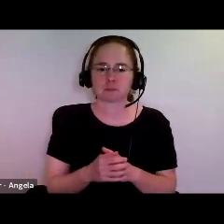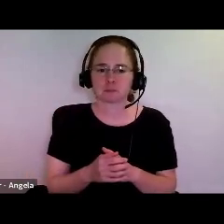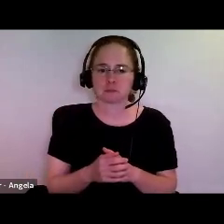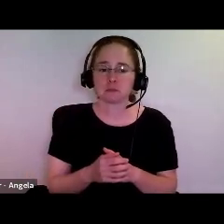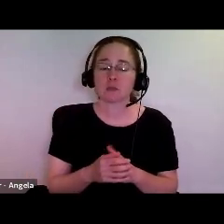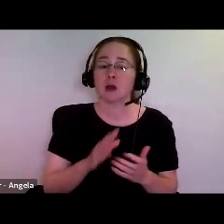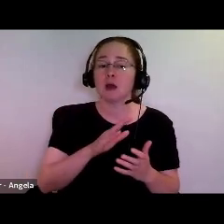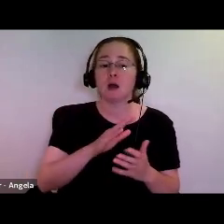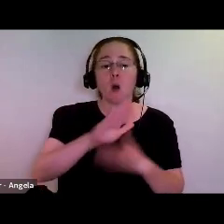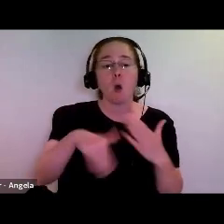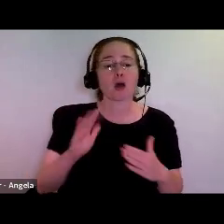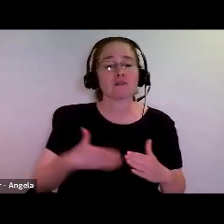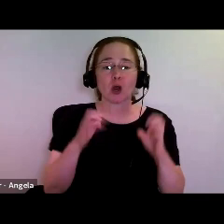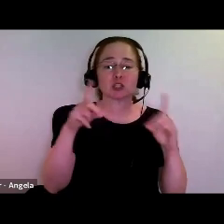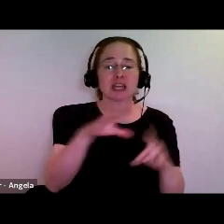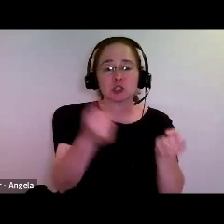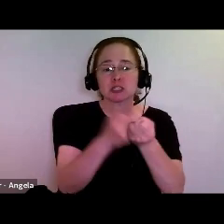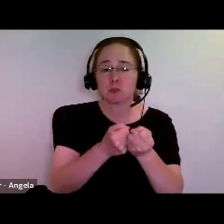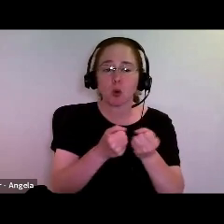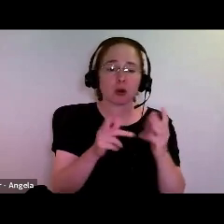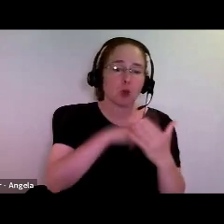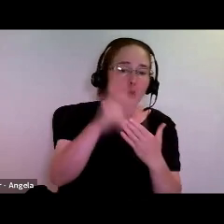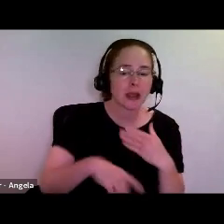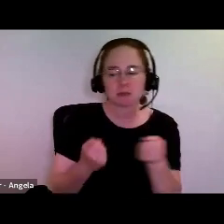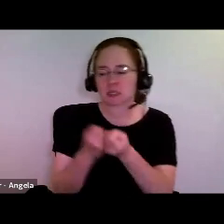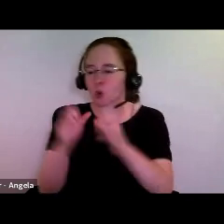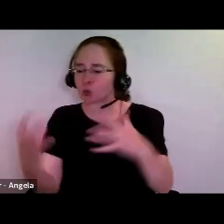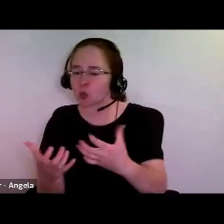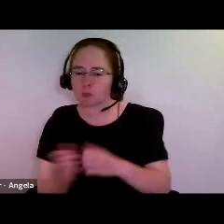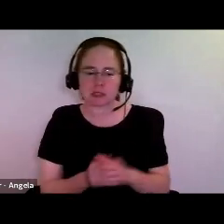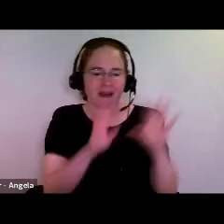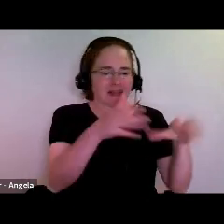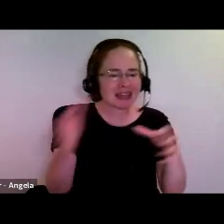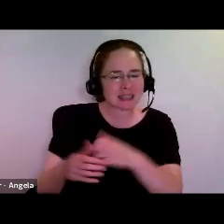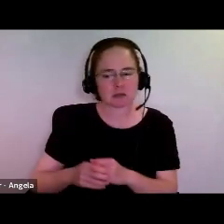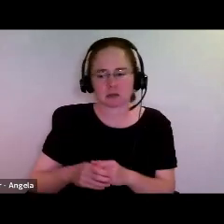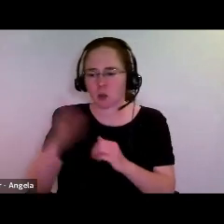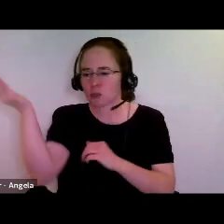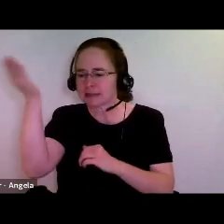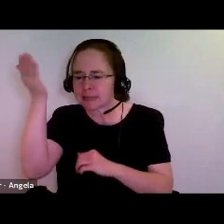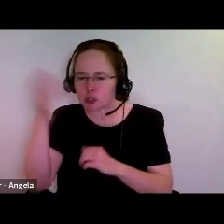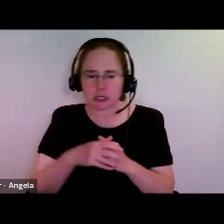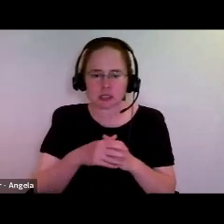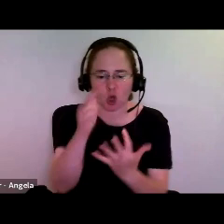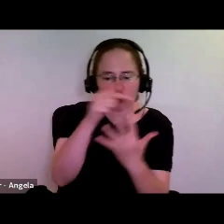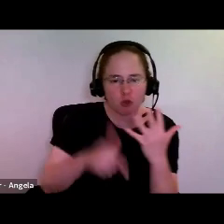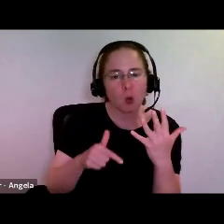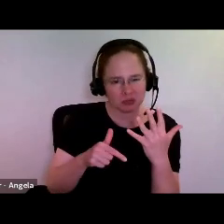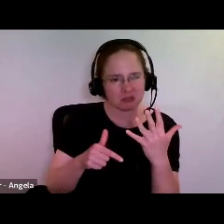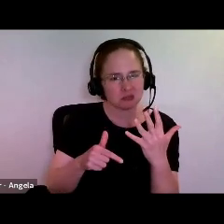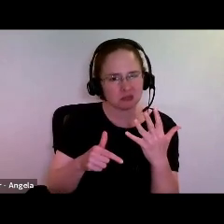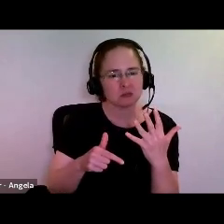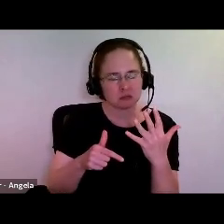of our education and support programs, our support groups, our classes, presentations, those types of